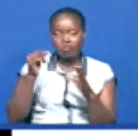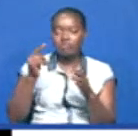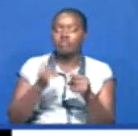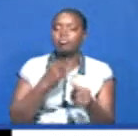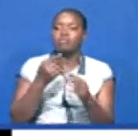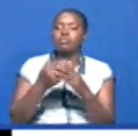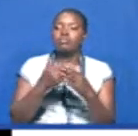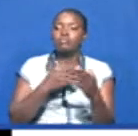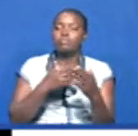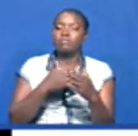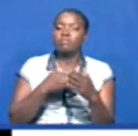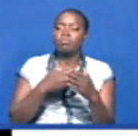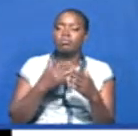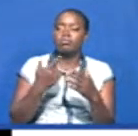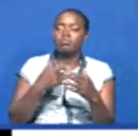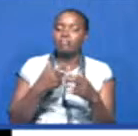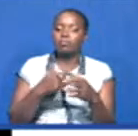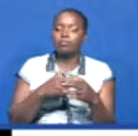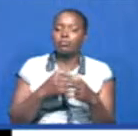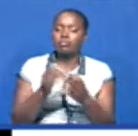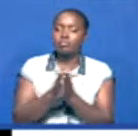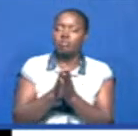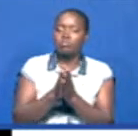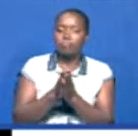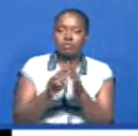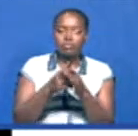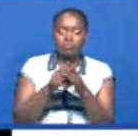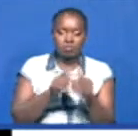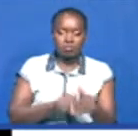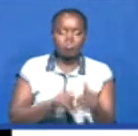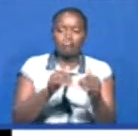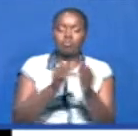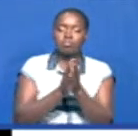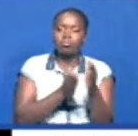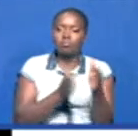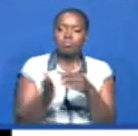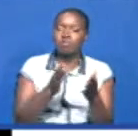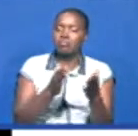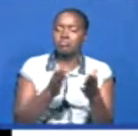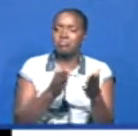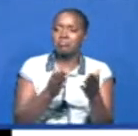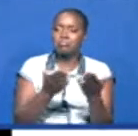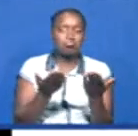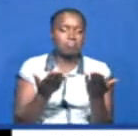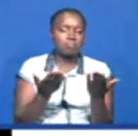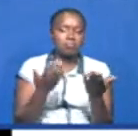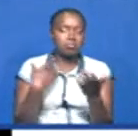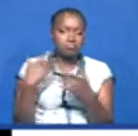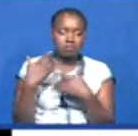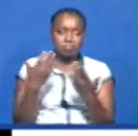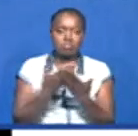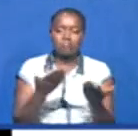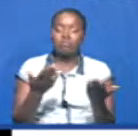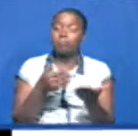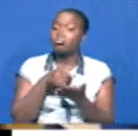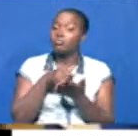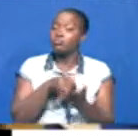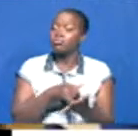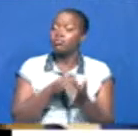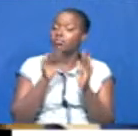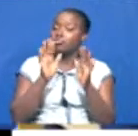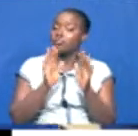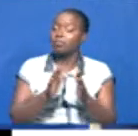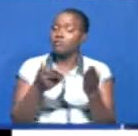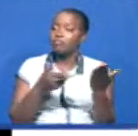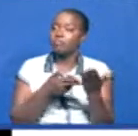even start chasing each other in the streets regarding these goods. So We emphasize the importance of